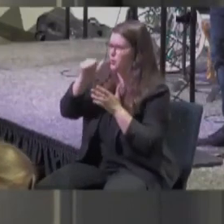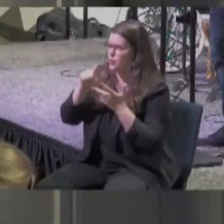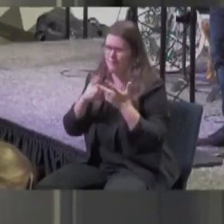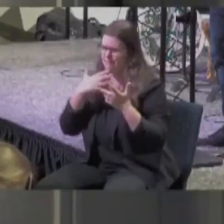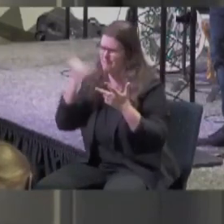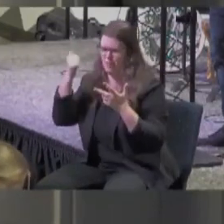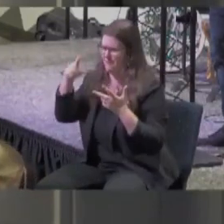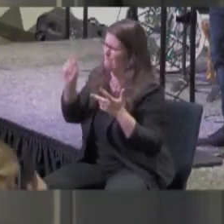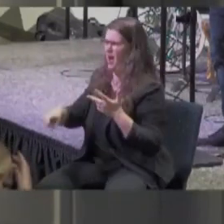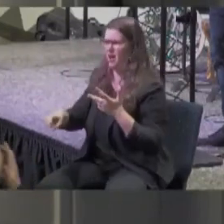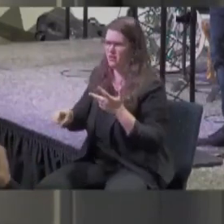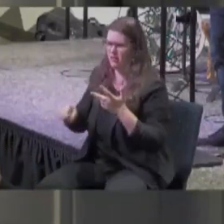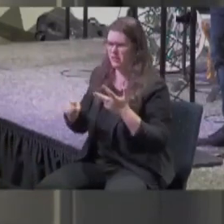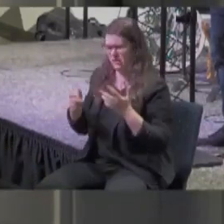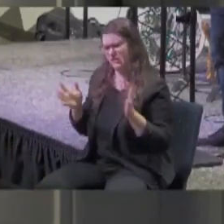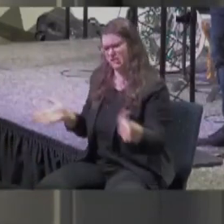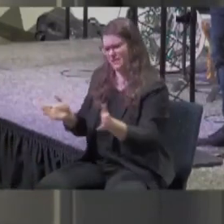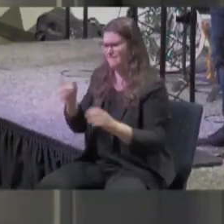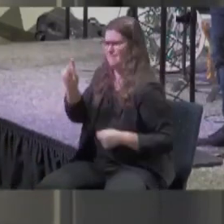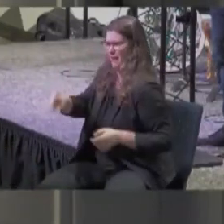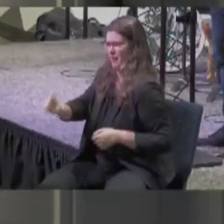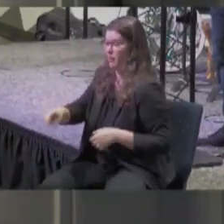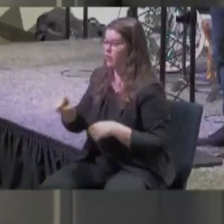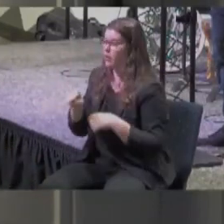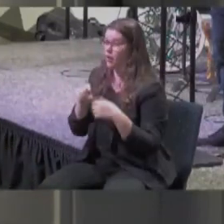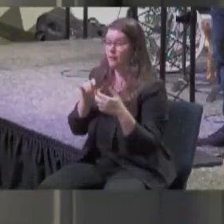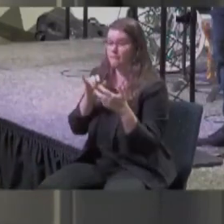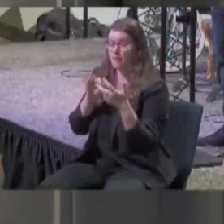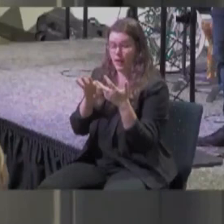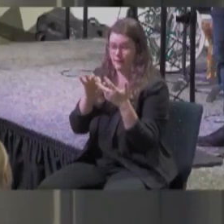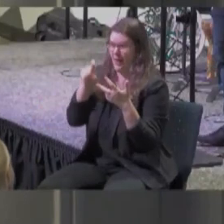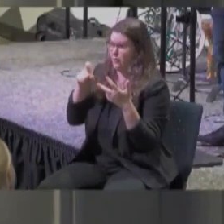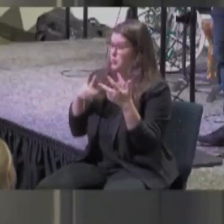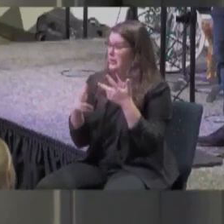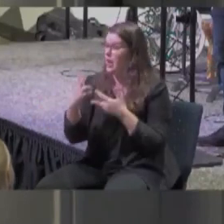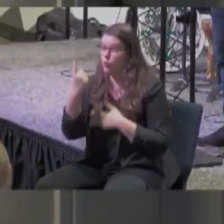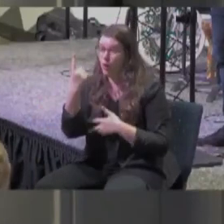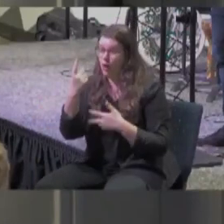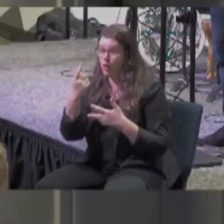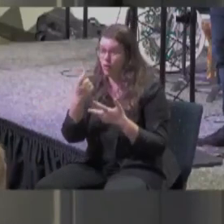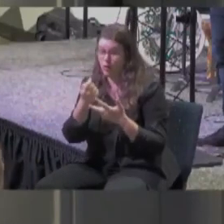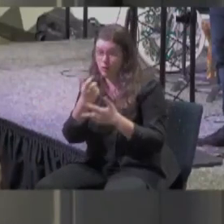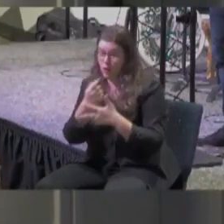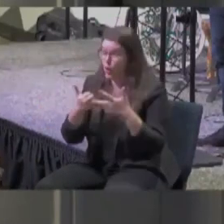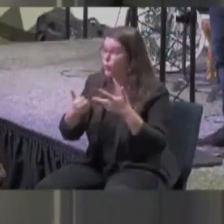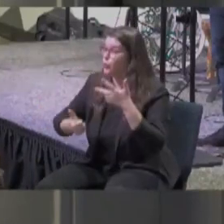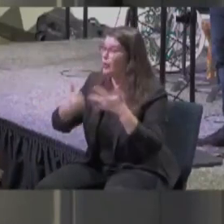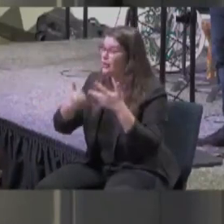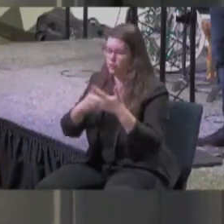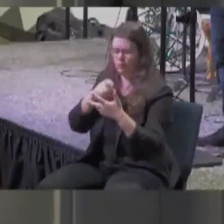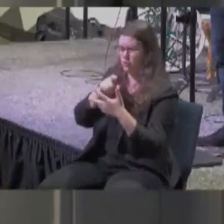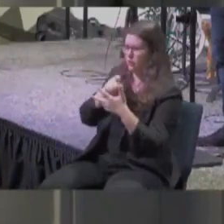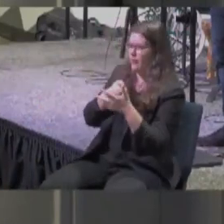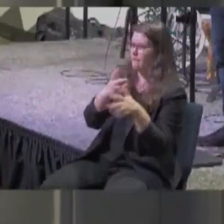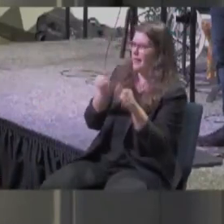But when only two of these turn out to be possible, it's always the less visible feature of quality that gets